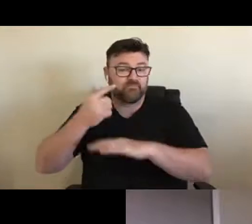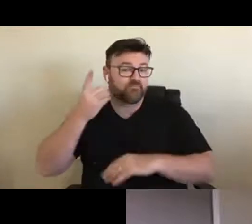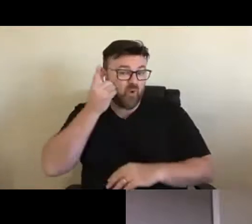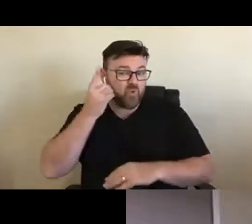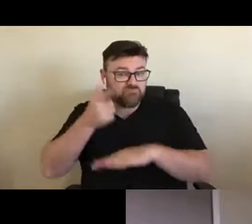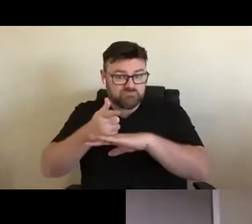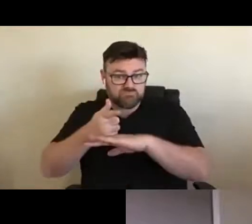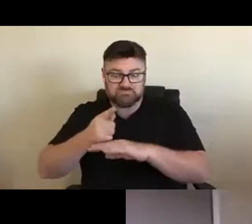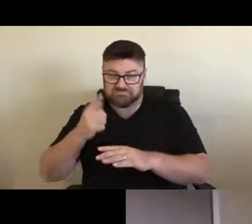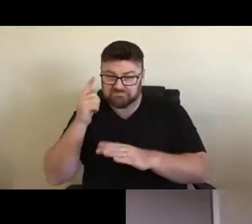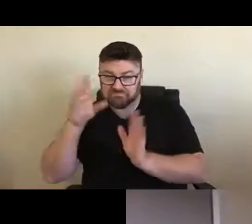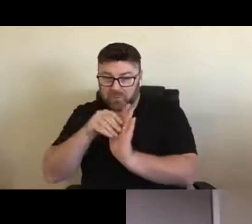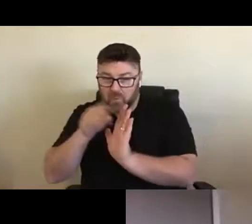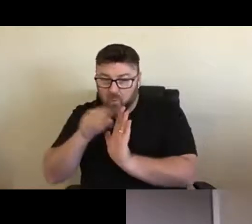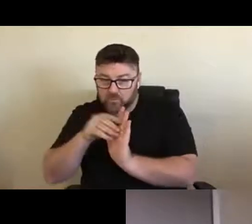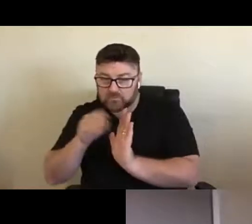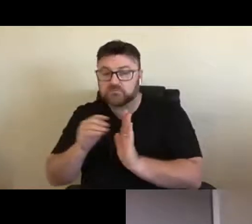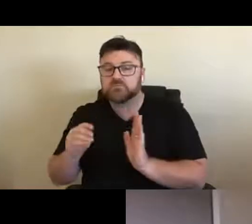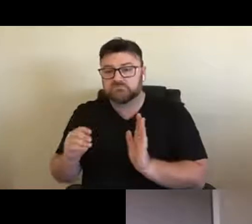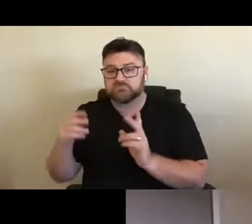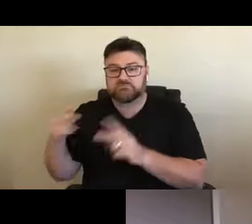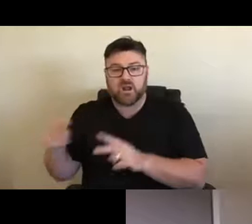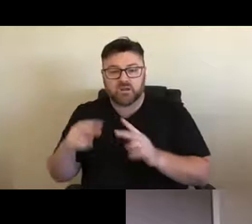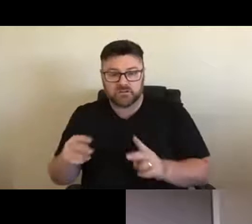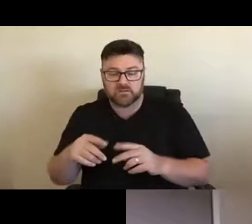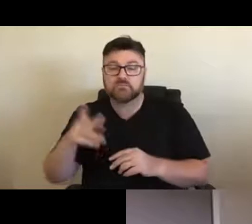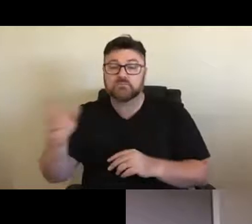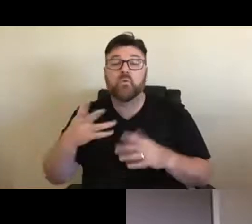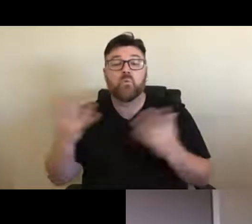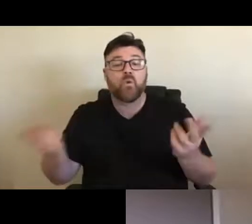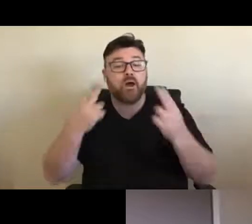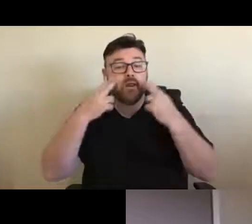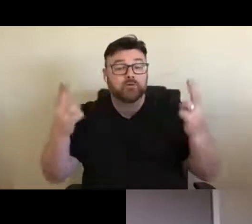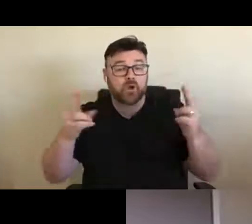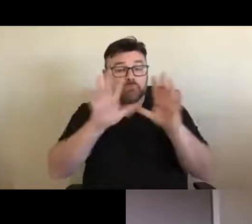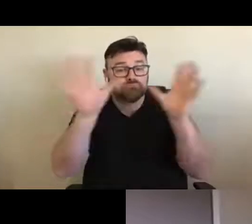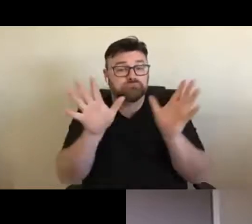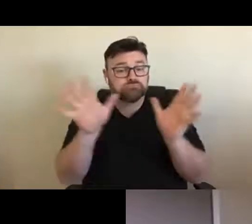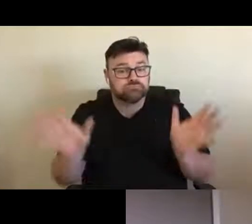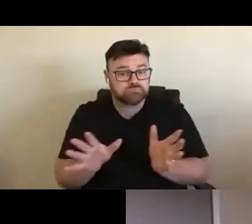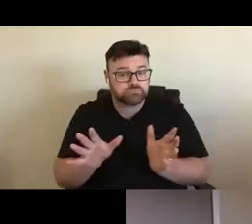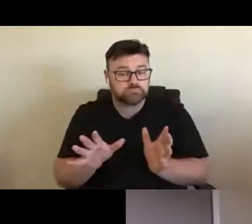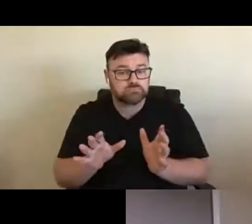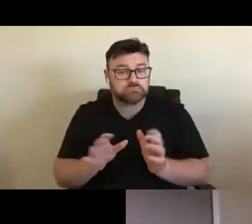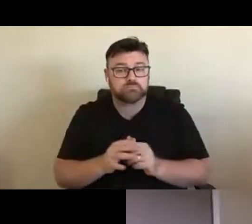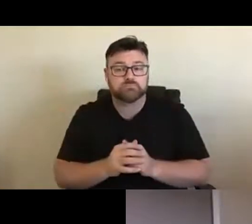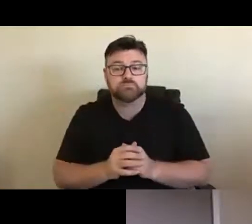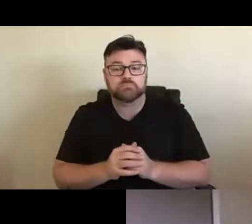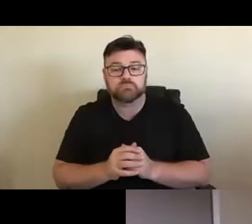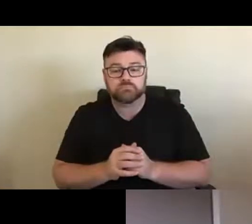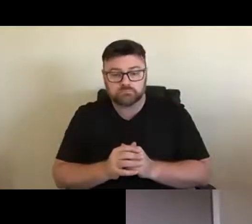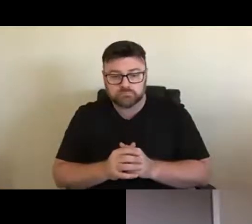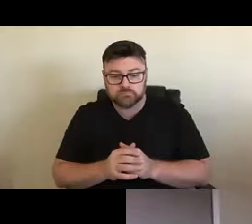they're really a way to, they're all in natural environments and really about a kind of